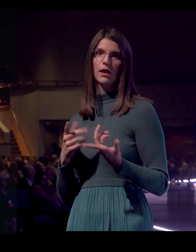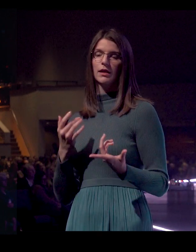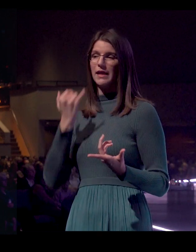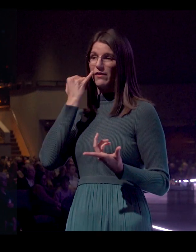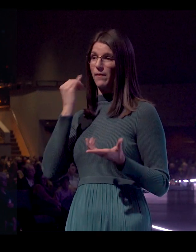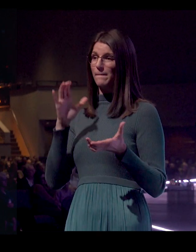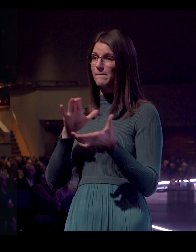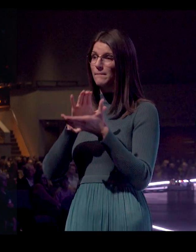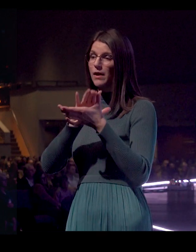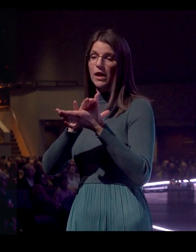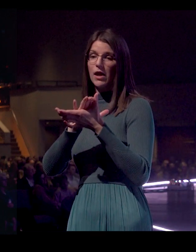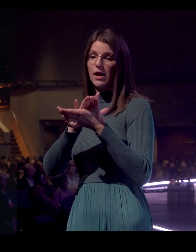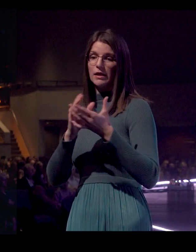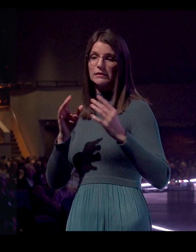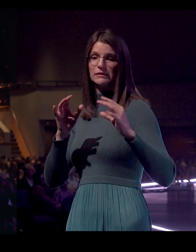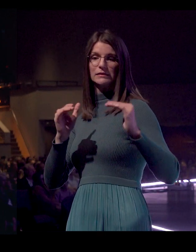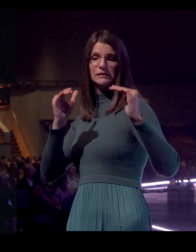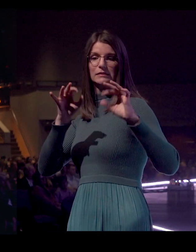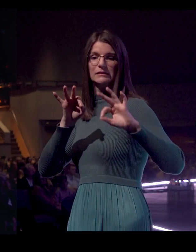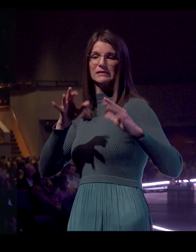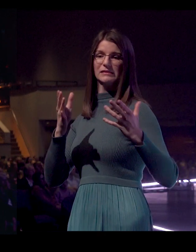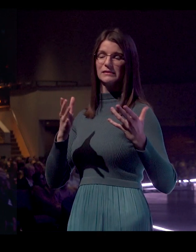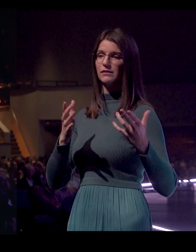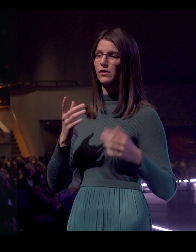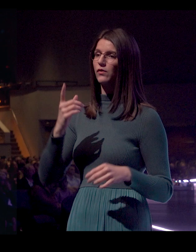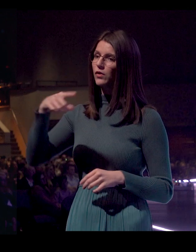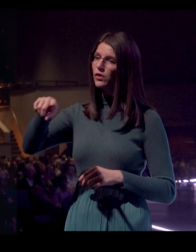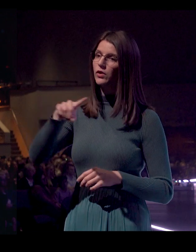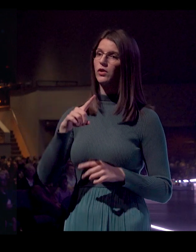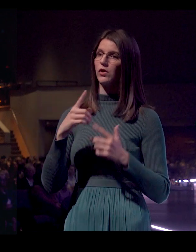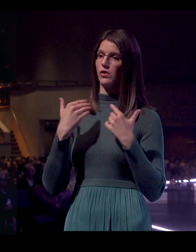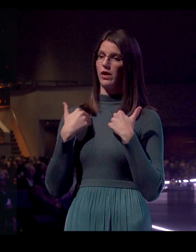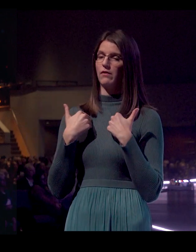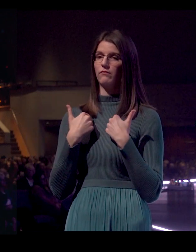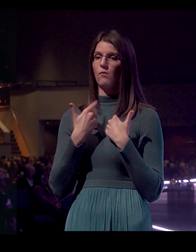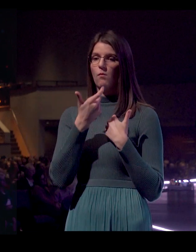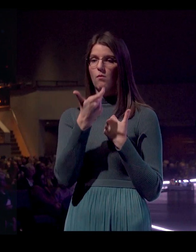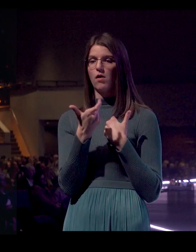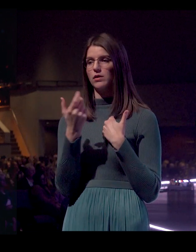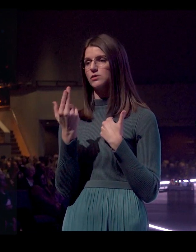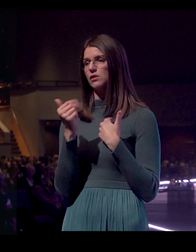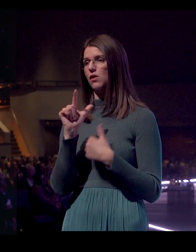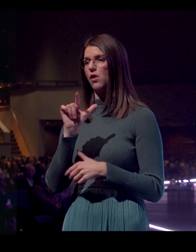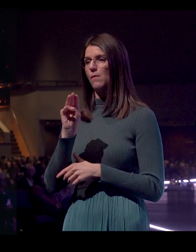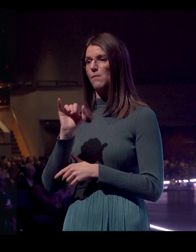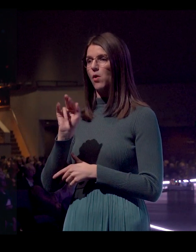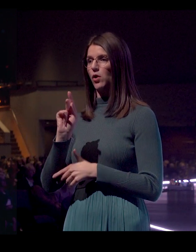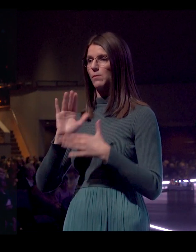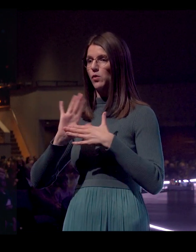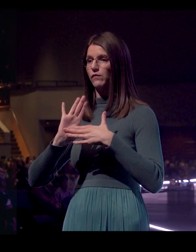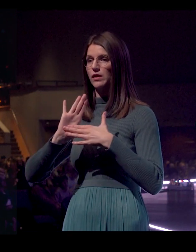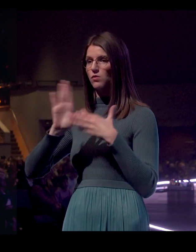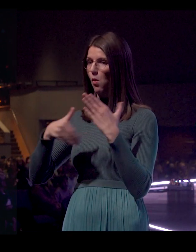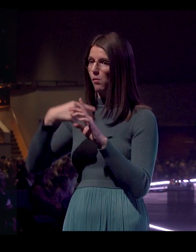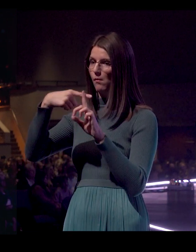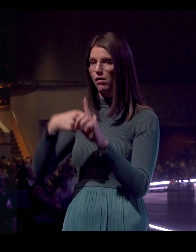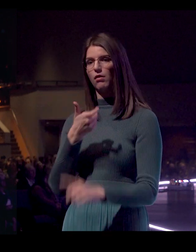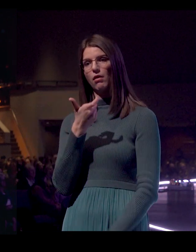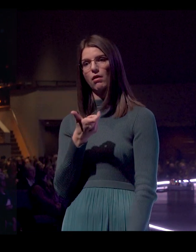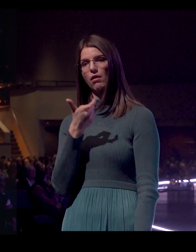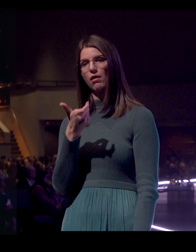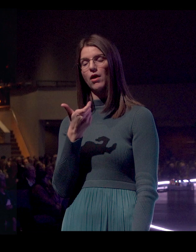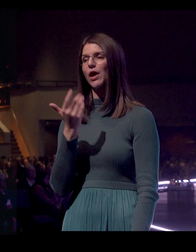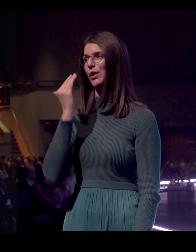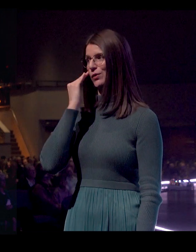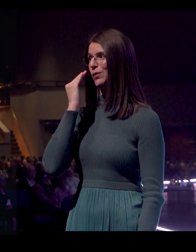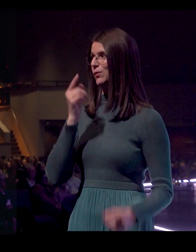have binge-watched Hallmark Christmas movies all month long, you know who you are. That's a sign